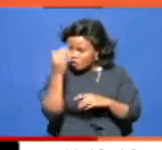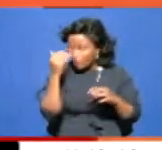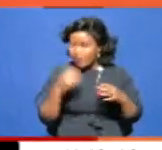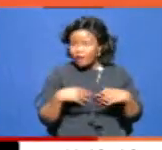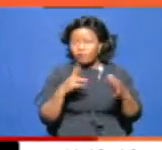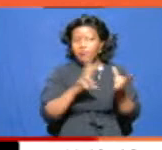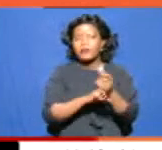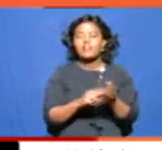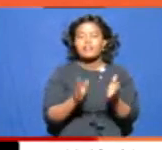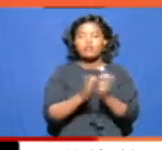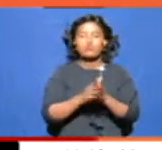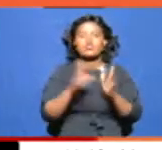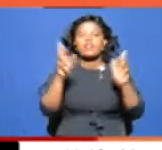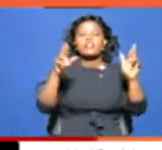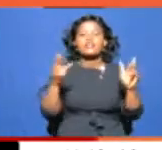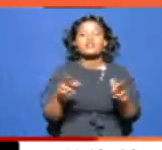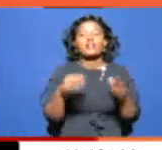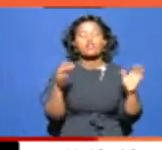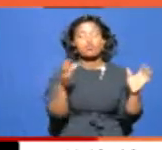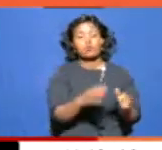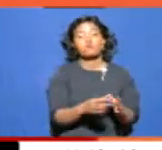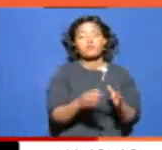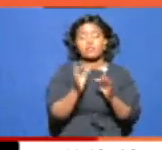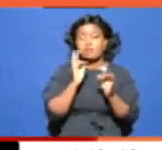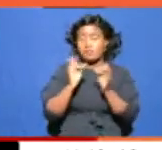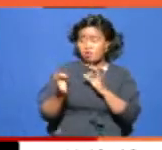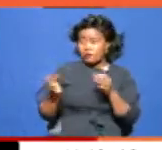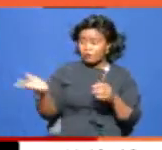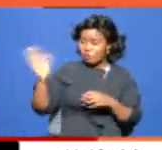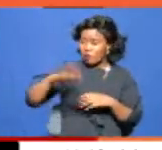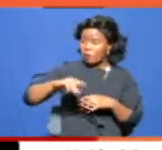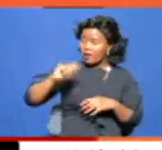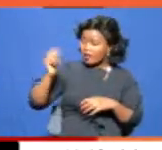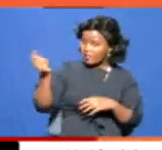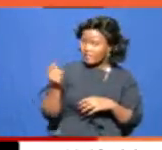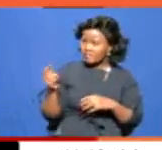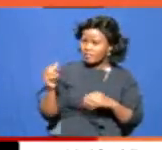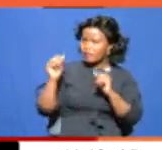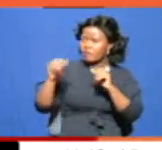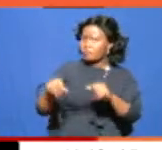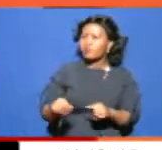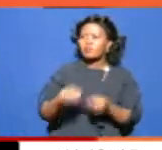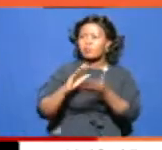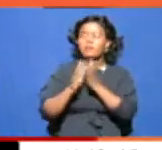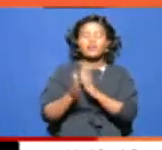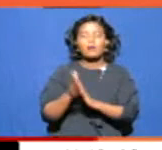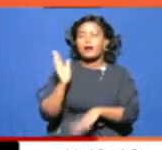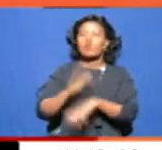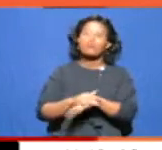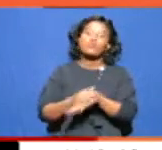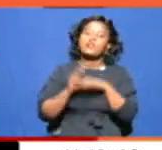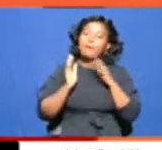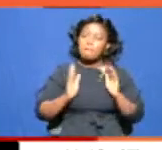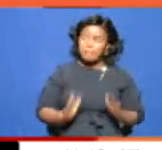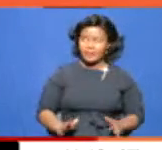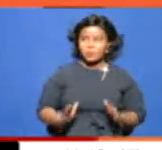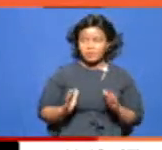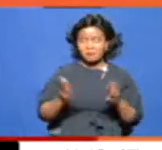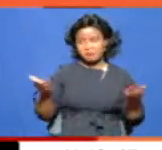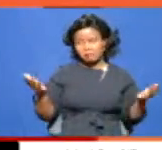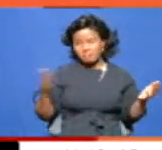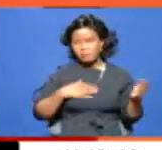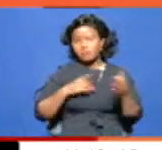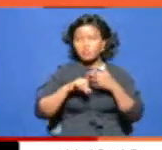brands. So I said, if I come back and do that here, I think I can become someone. Yeah, so that is how I started